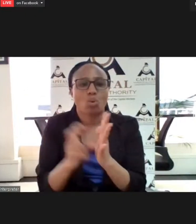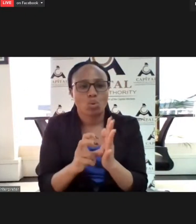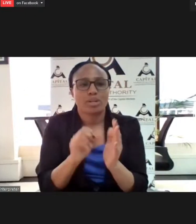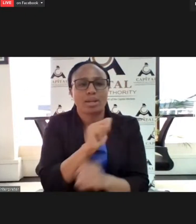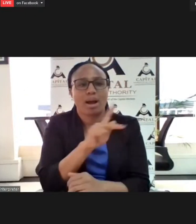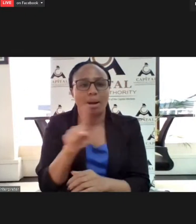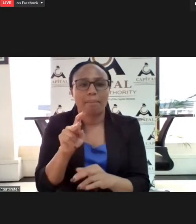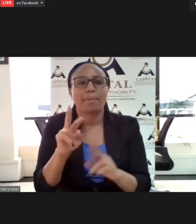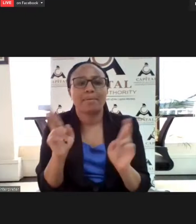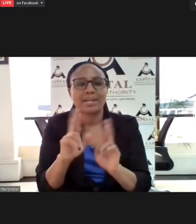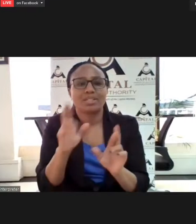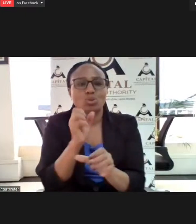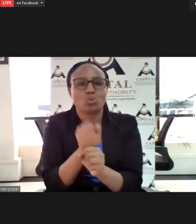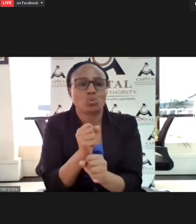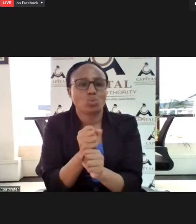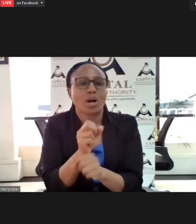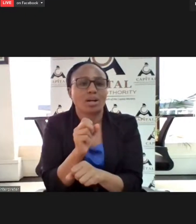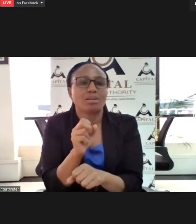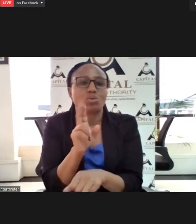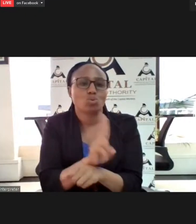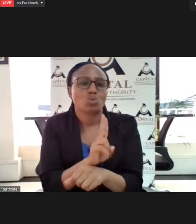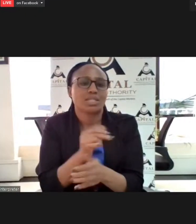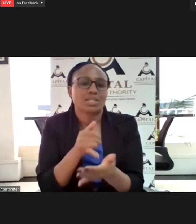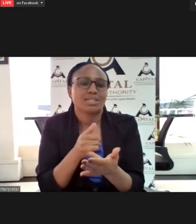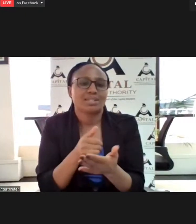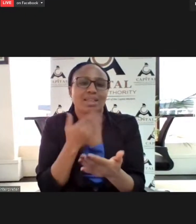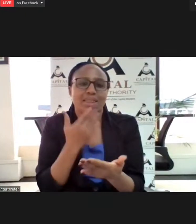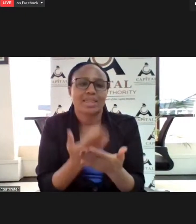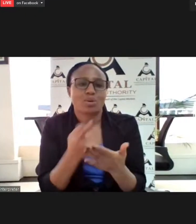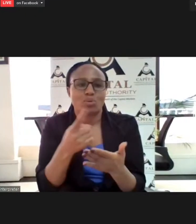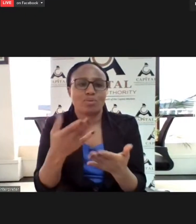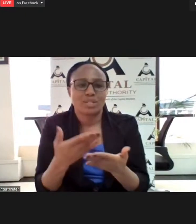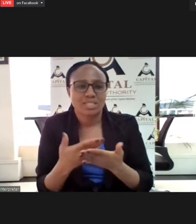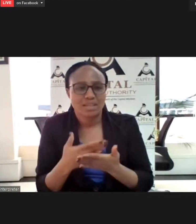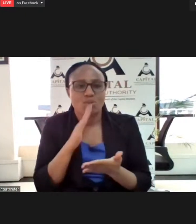using it. Very well, Edward. Thank you we've received your comment on the same.